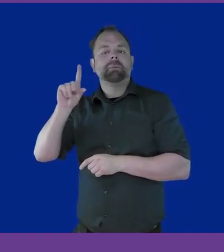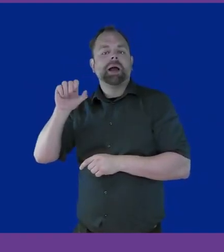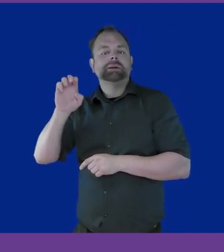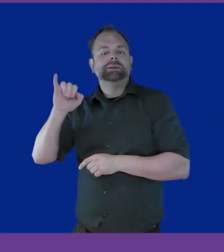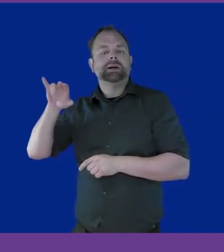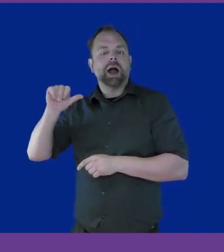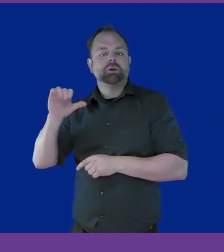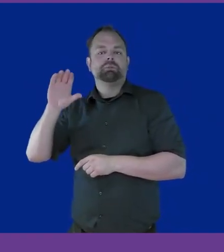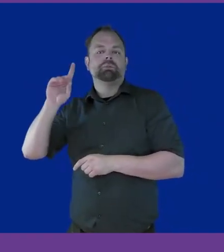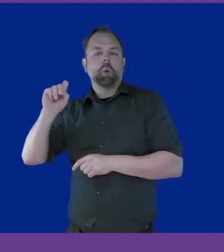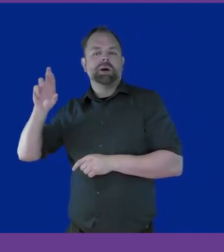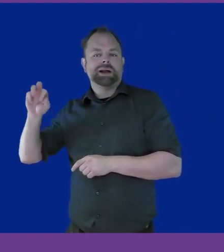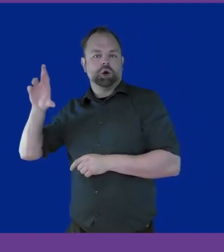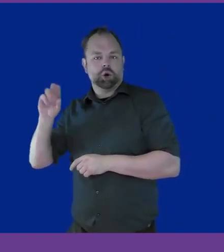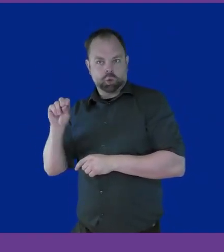Then we have my friend